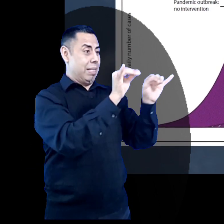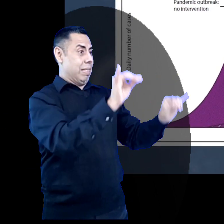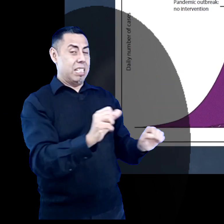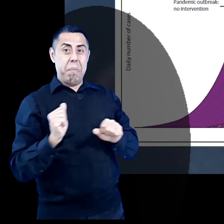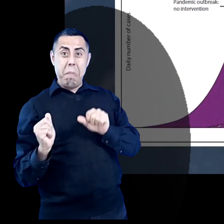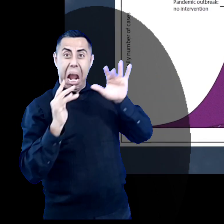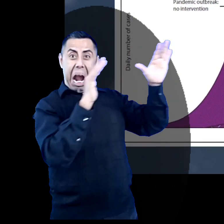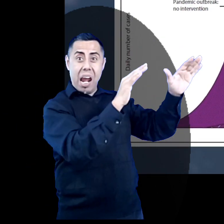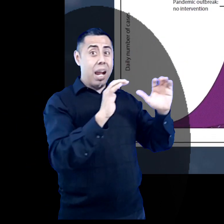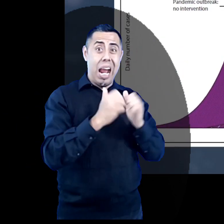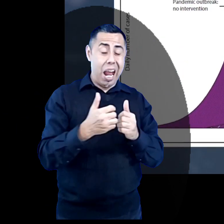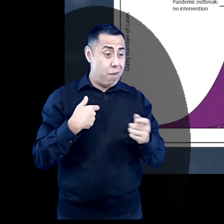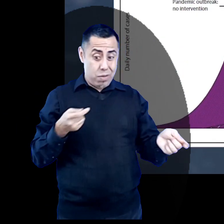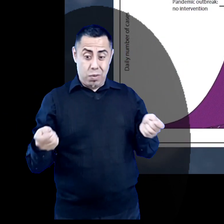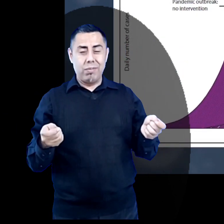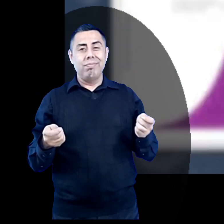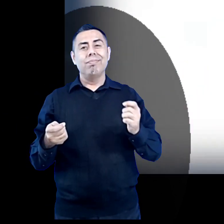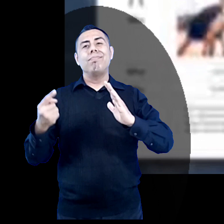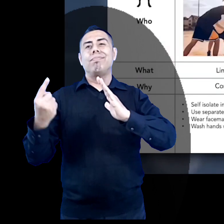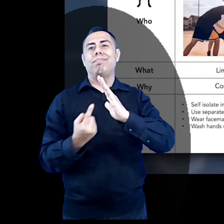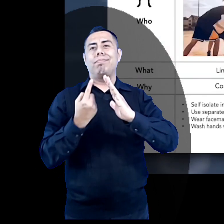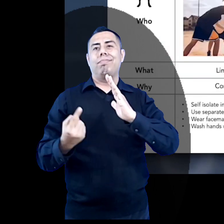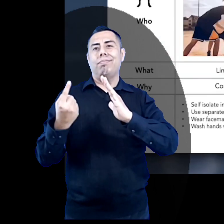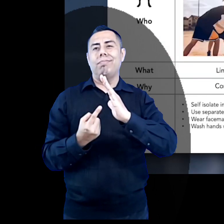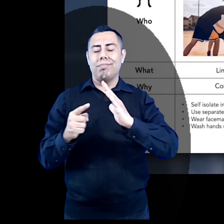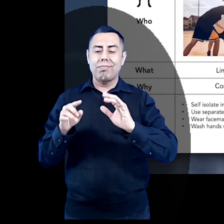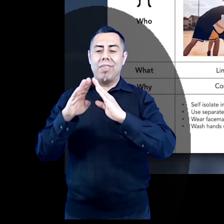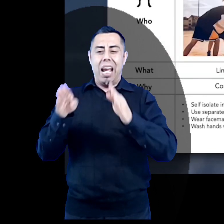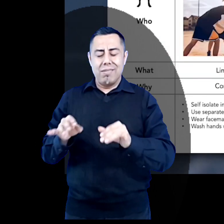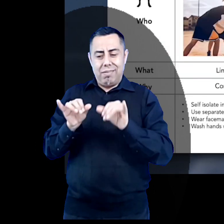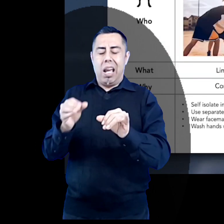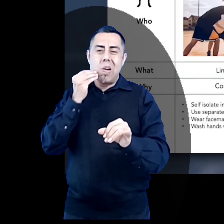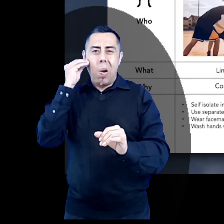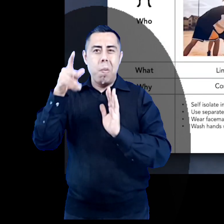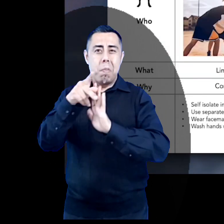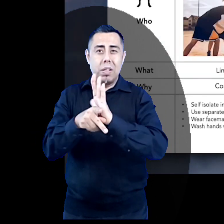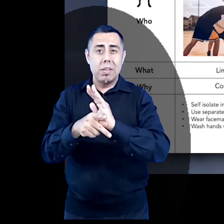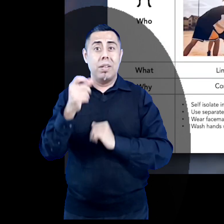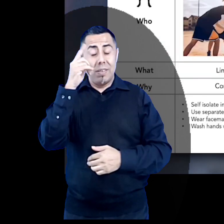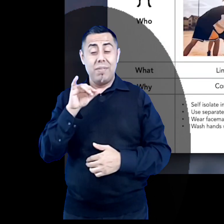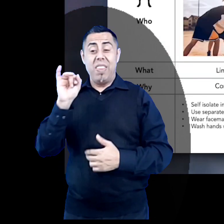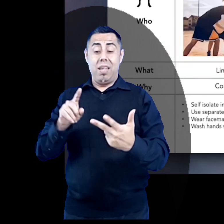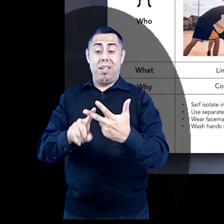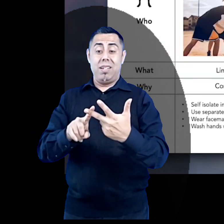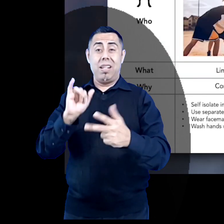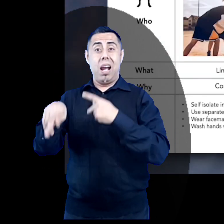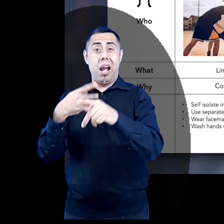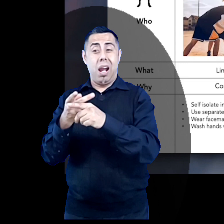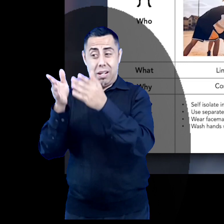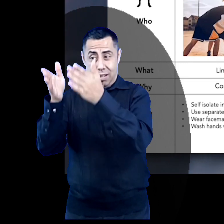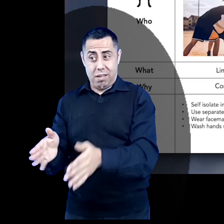this self-isolation or stay-at-home policy. These patients, because they're infected, should